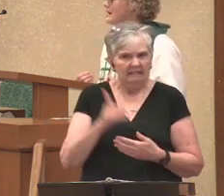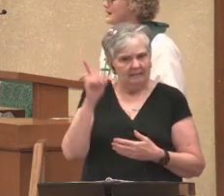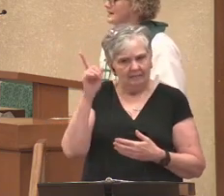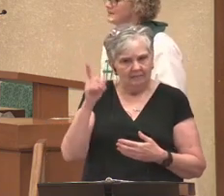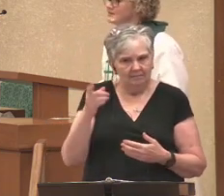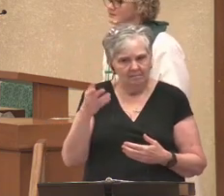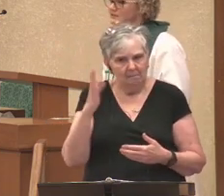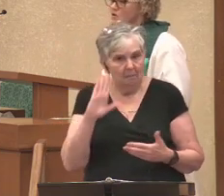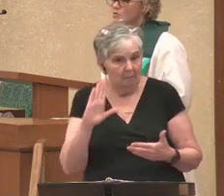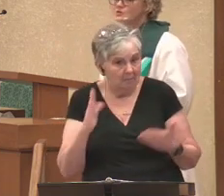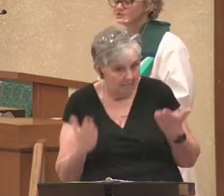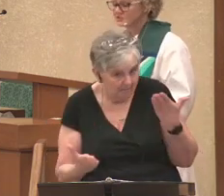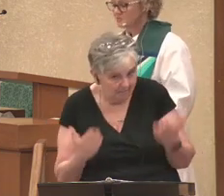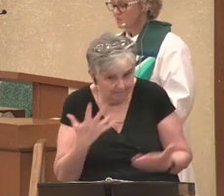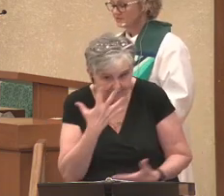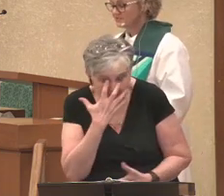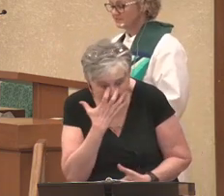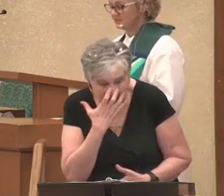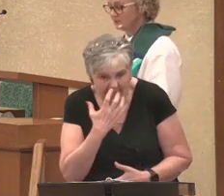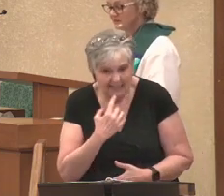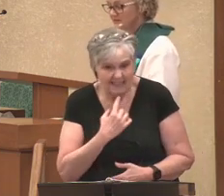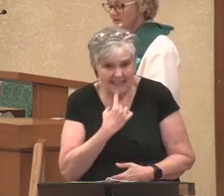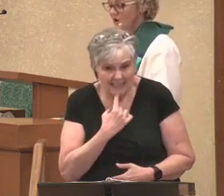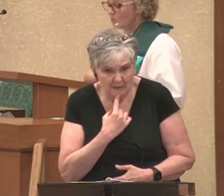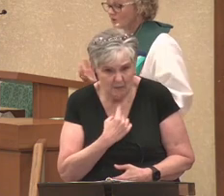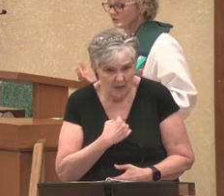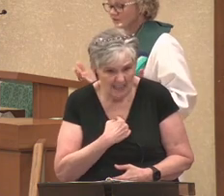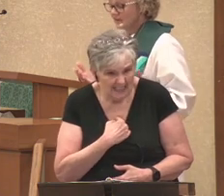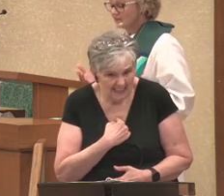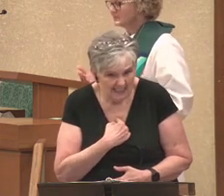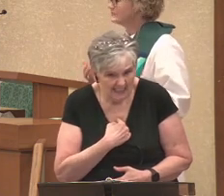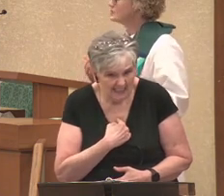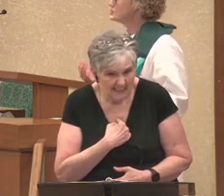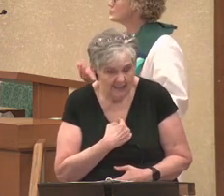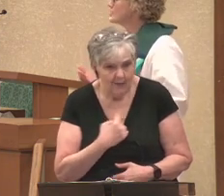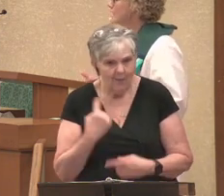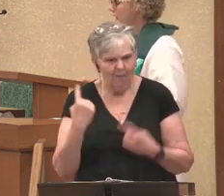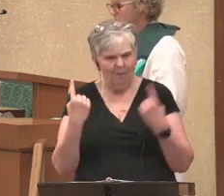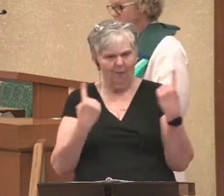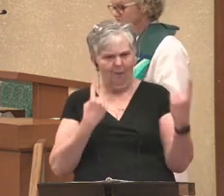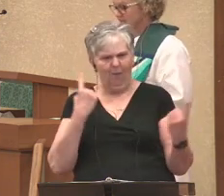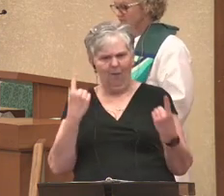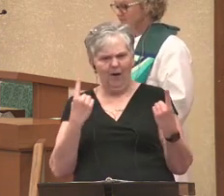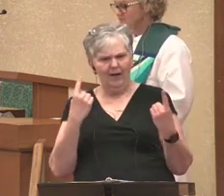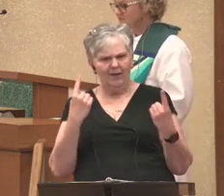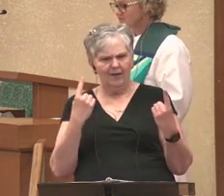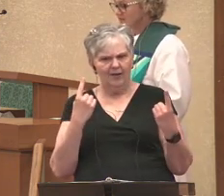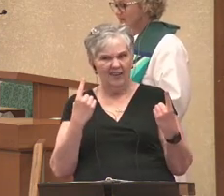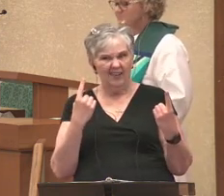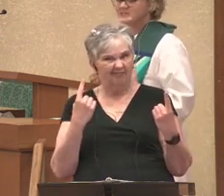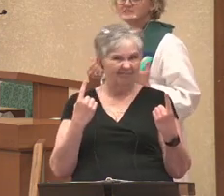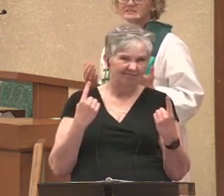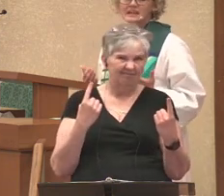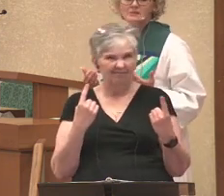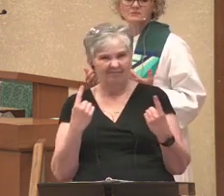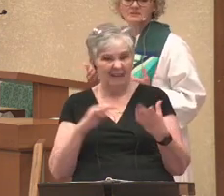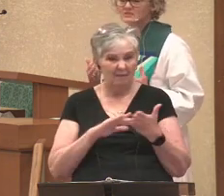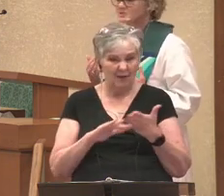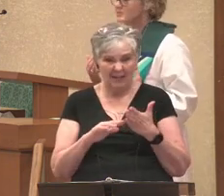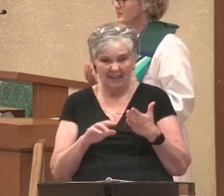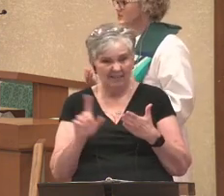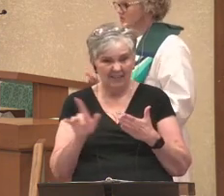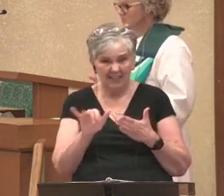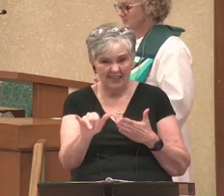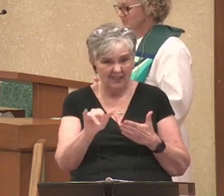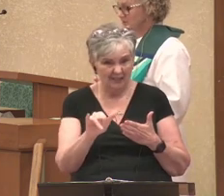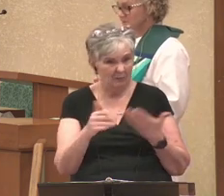be mad or disappointed, wondering if we could run out of chances and be condemned